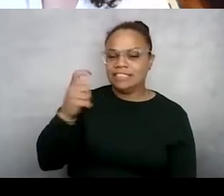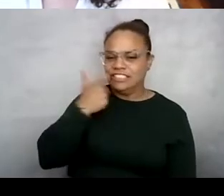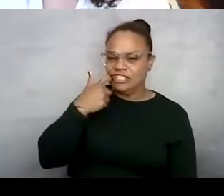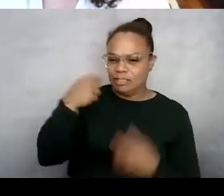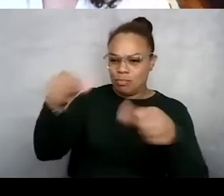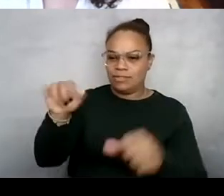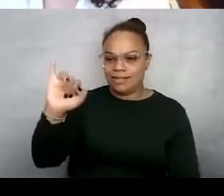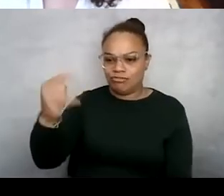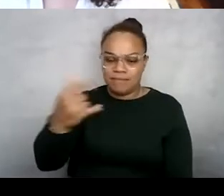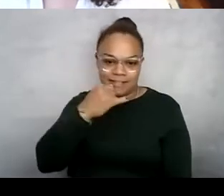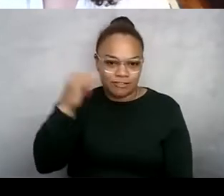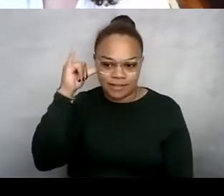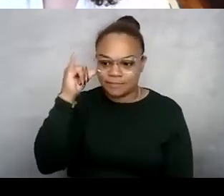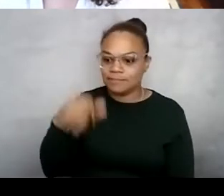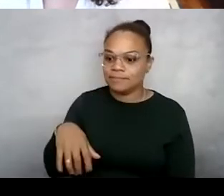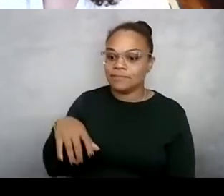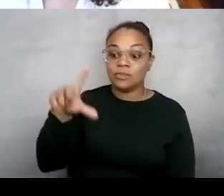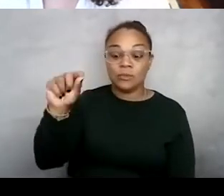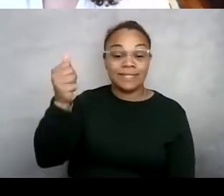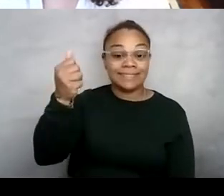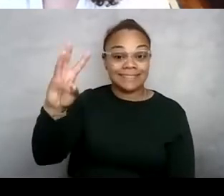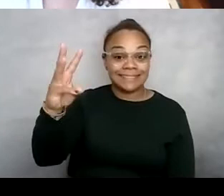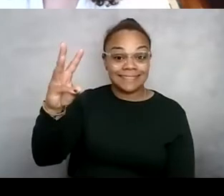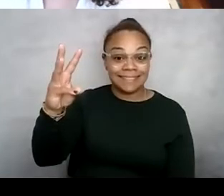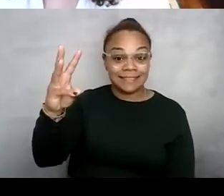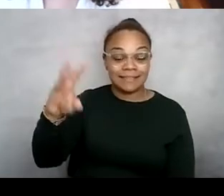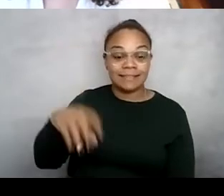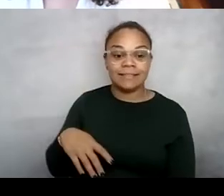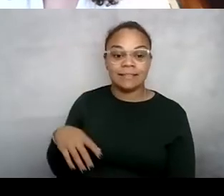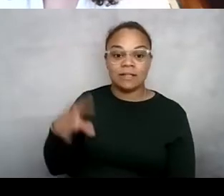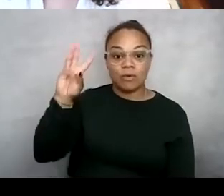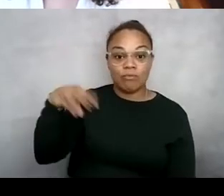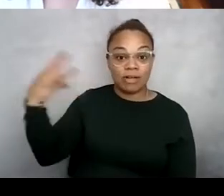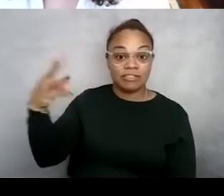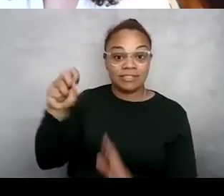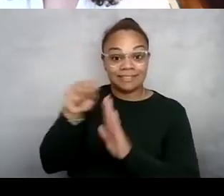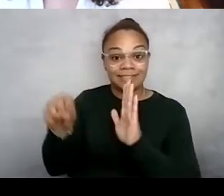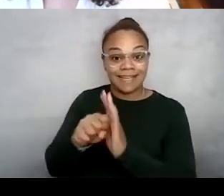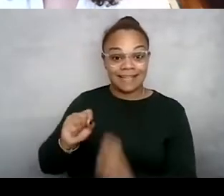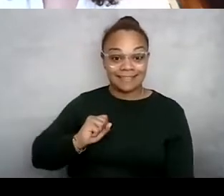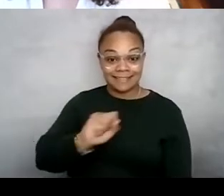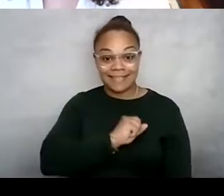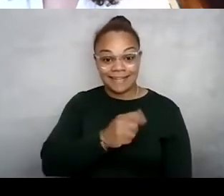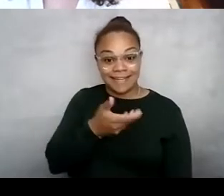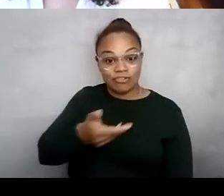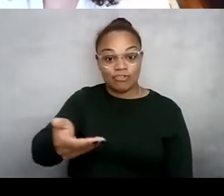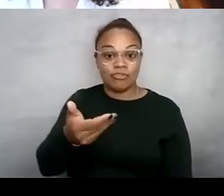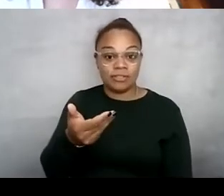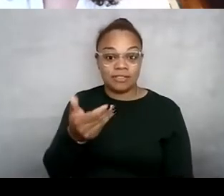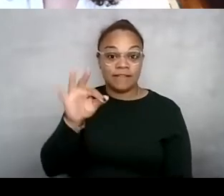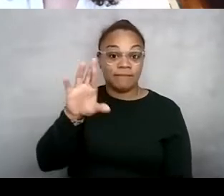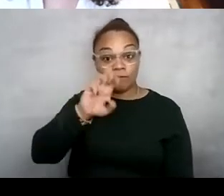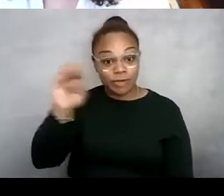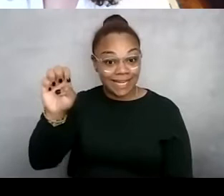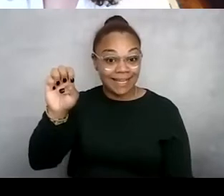yesterday that, you know, in 2016, the Washington State Senate introduced a free community college bill,